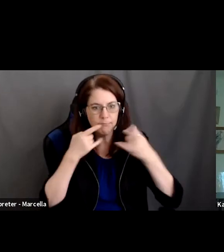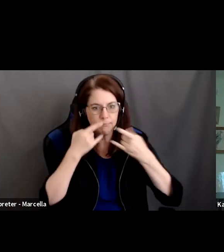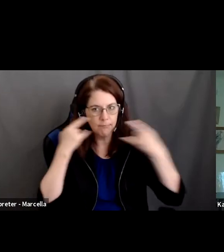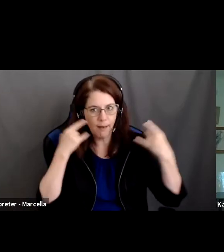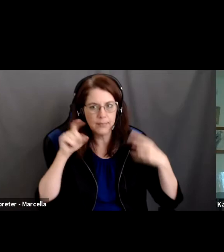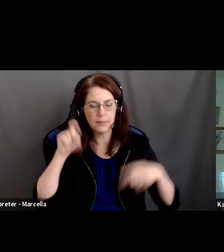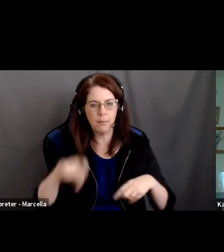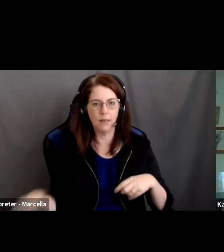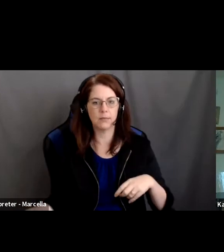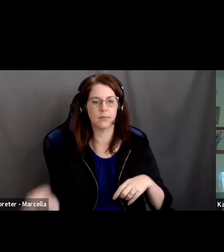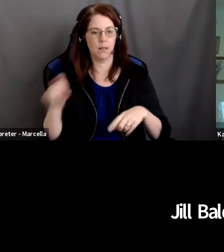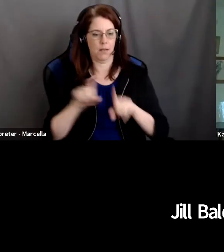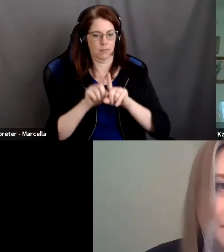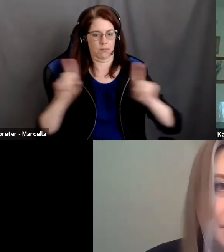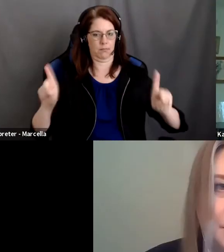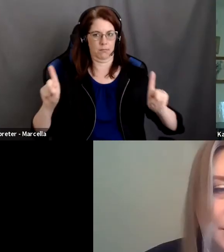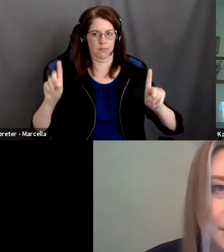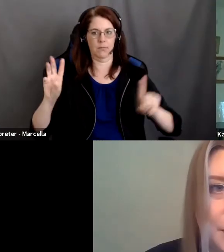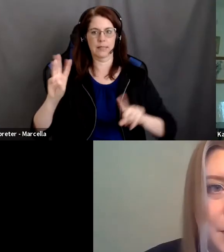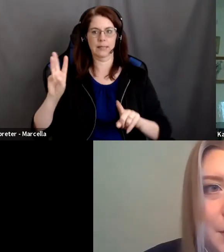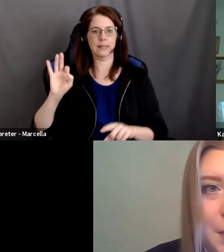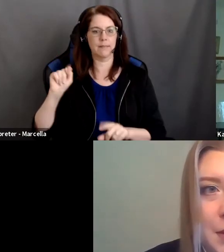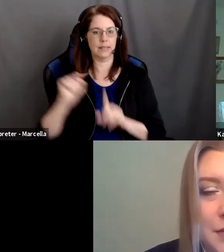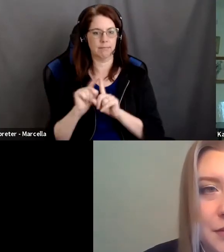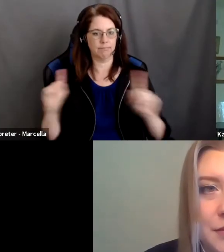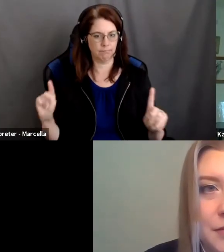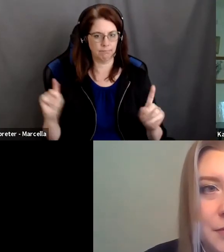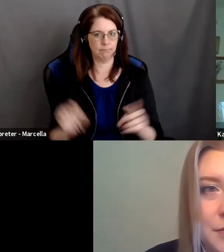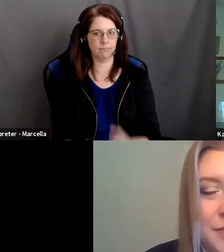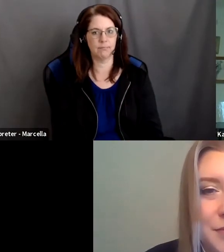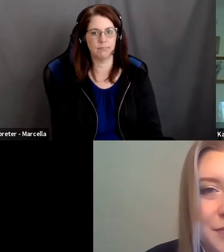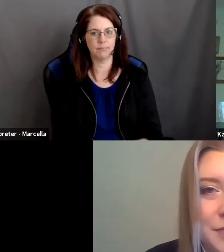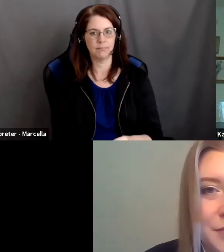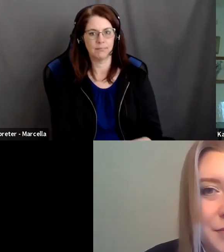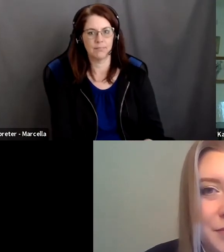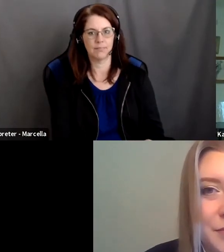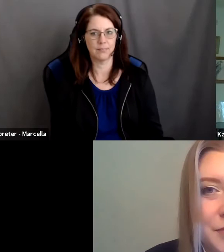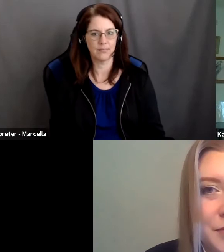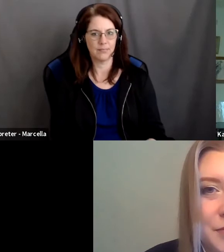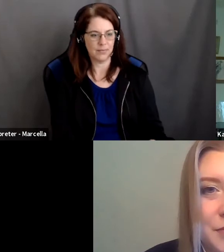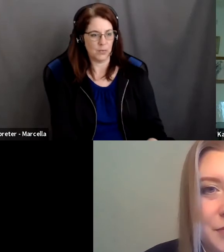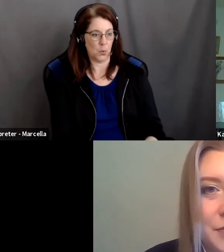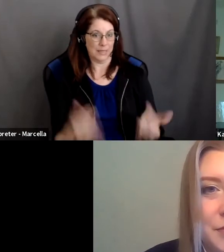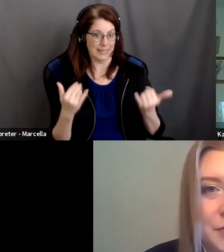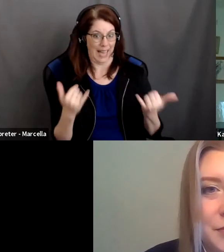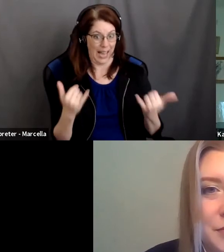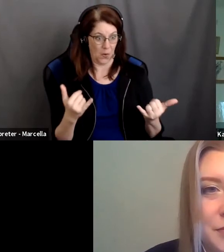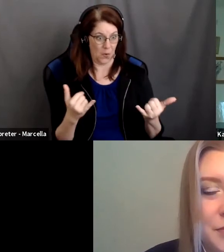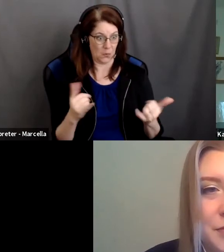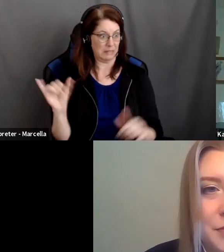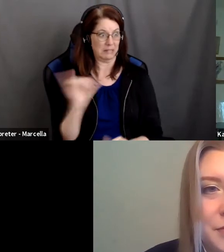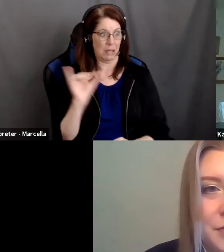stay 6 feet apart. So we're not doing anything differently from what they did